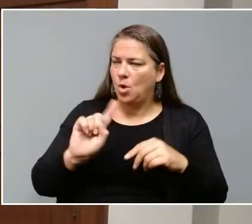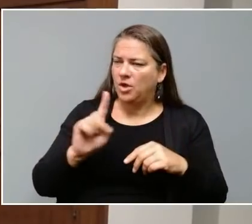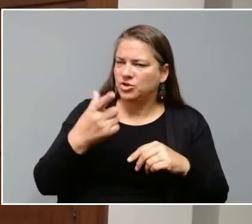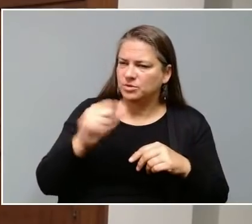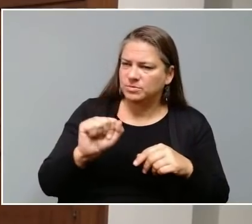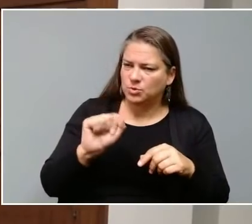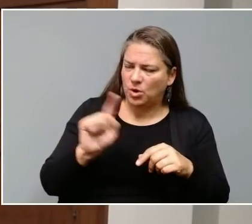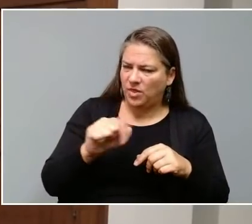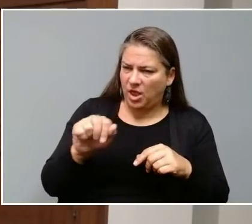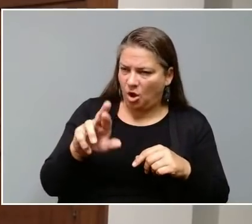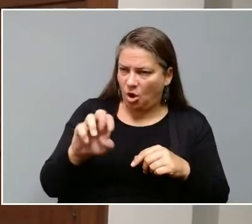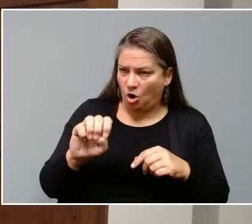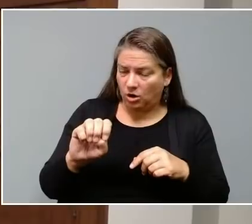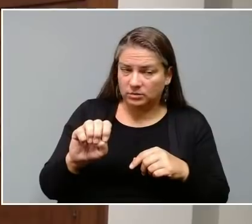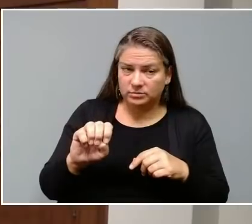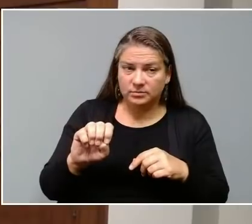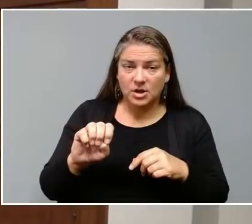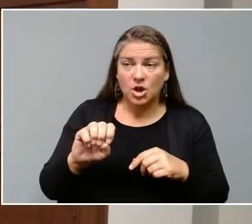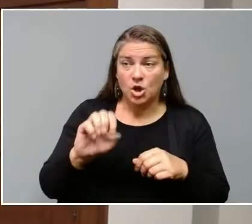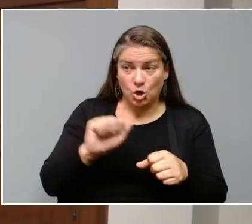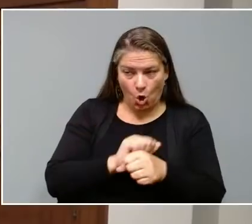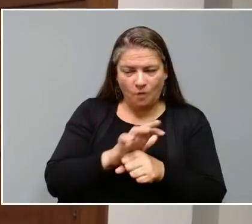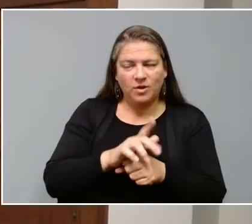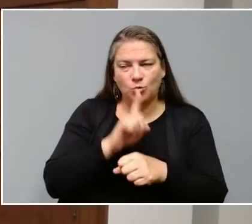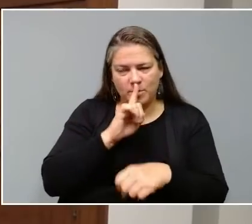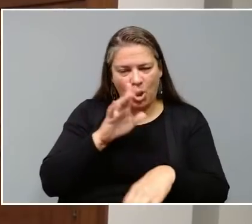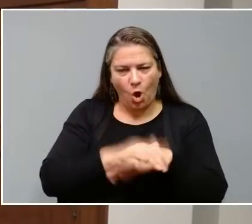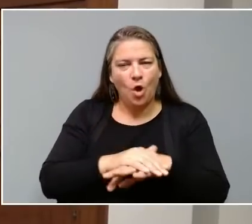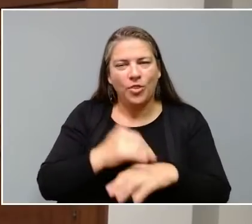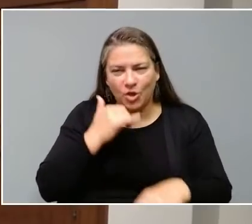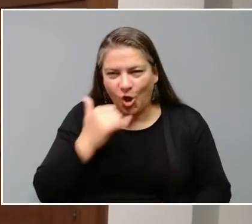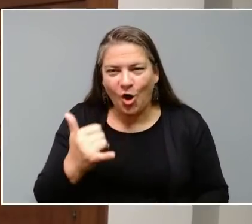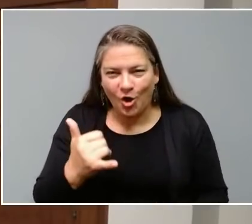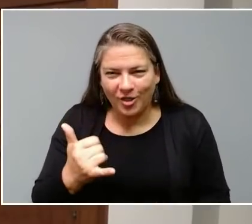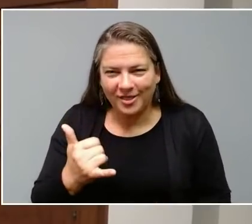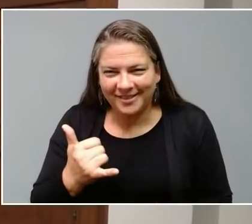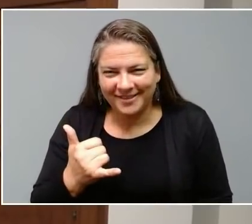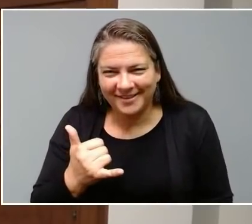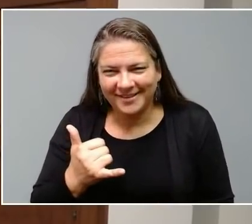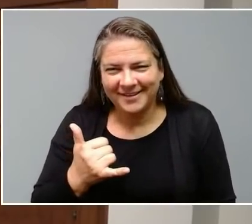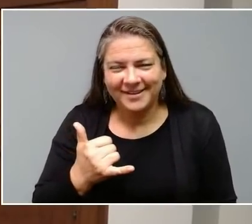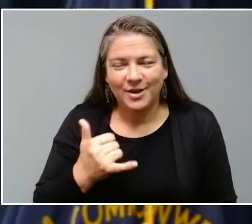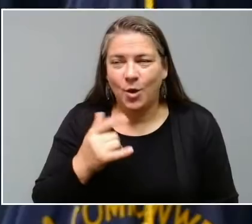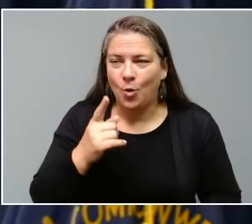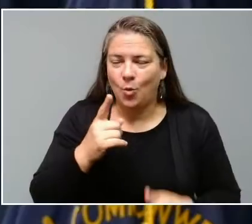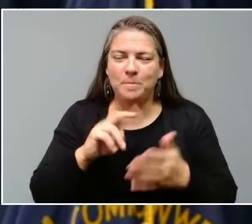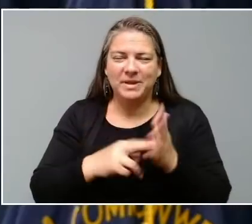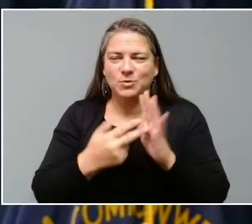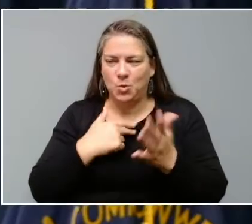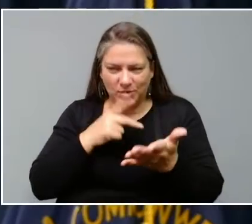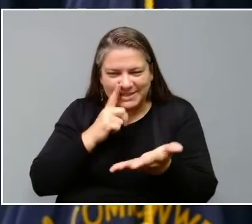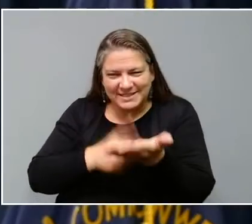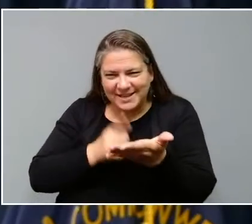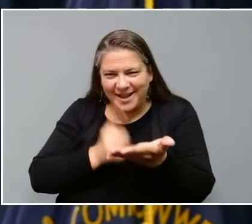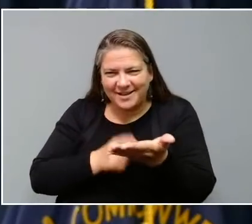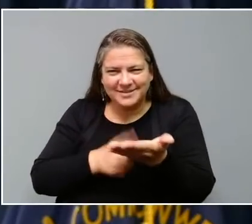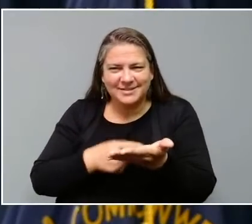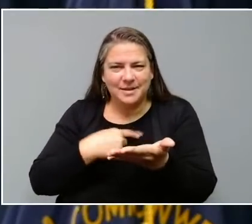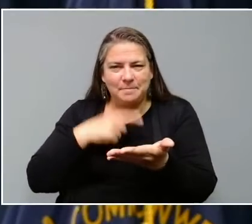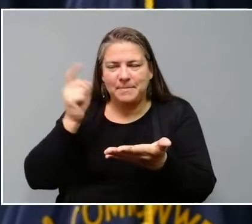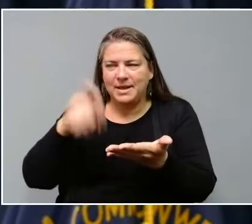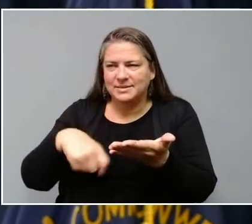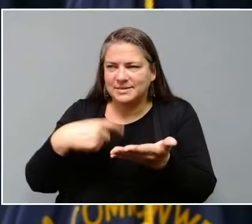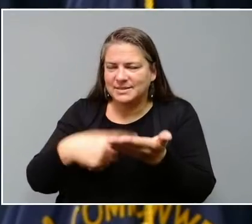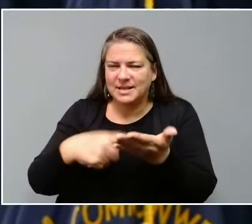now. I can assure you that COVID will be on the call. Exactly what it looks like. Certainly, it's got to be an extension of the state of emergency. That's what